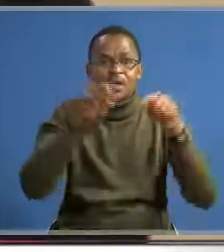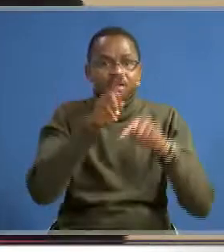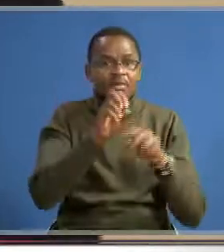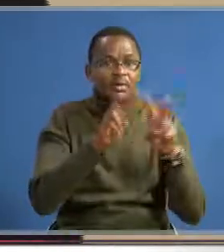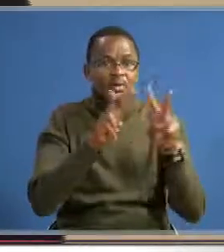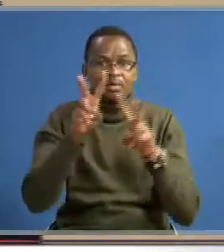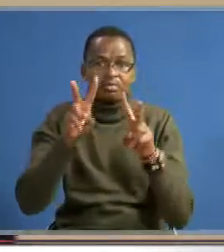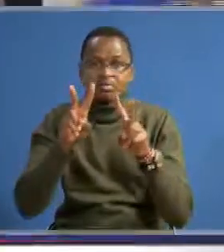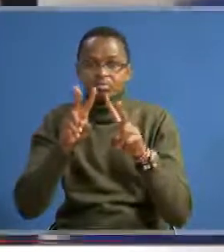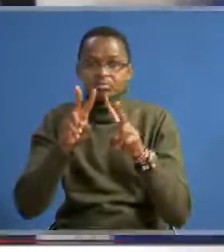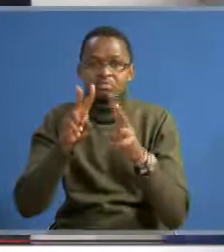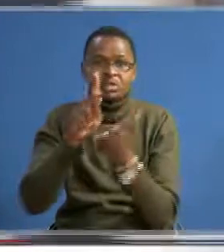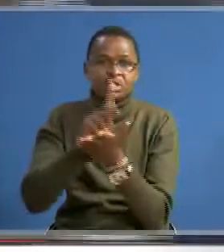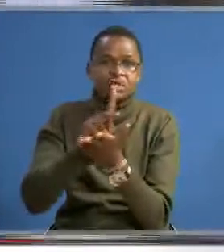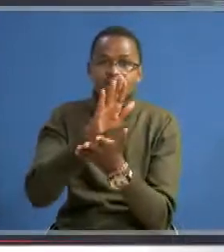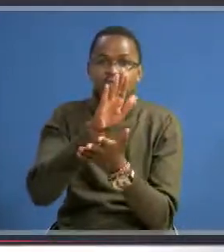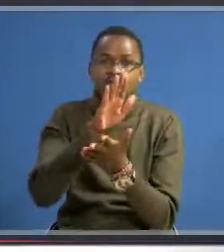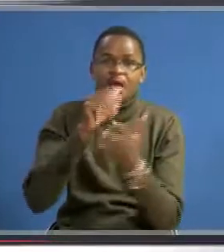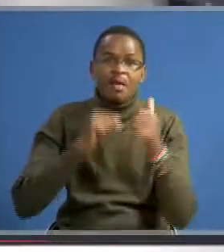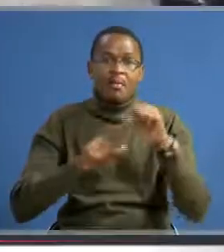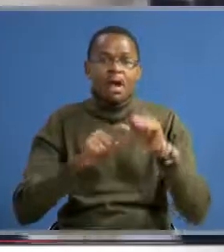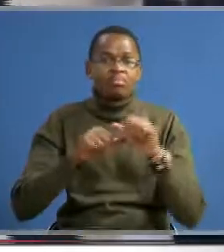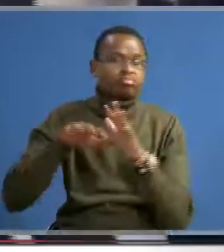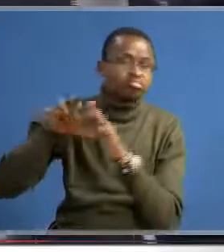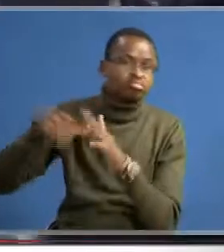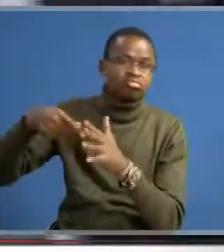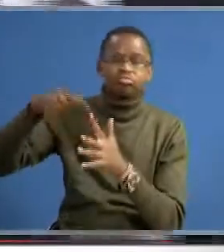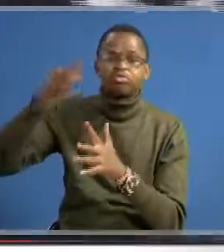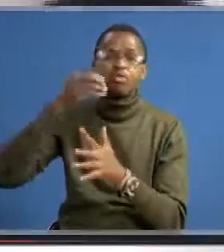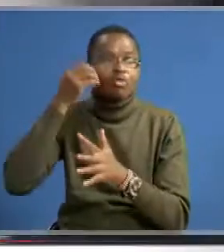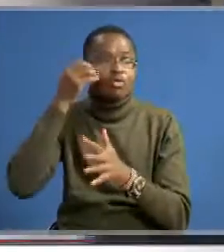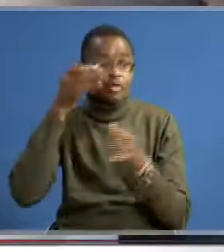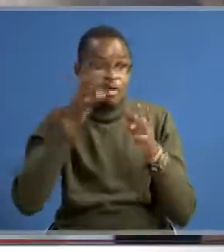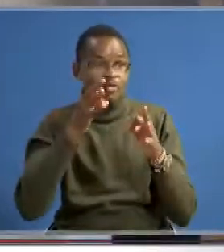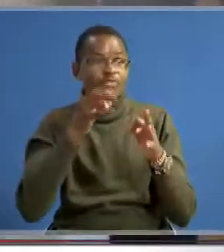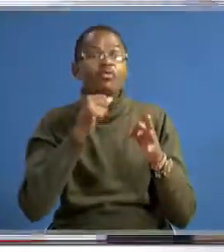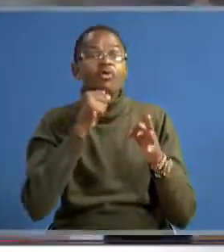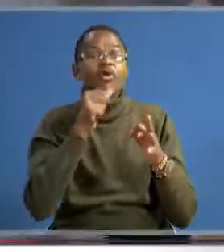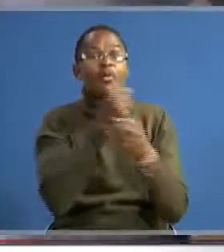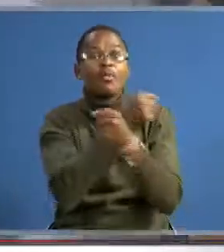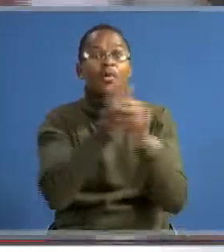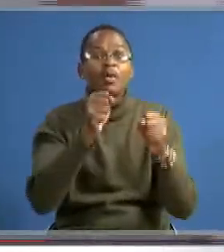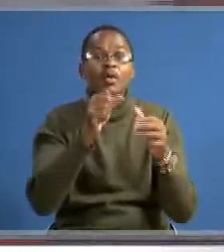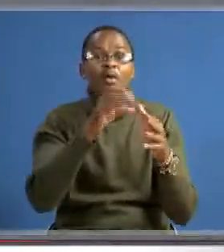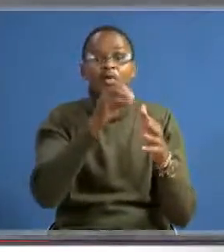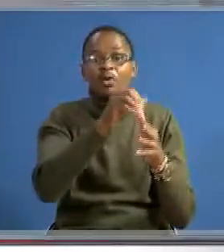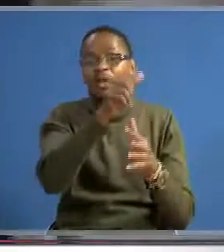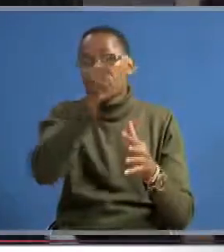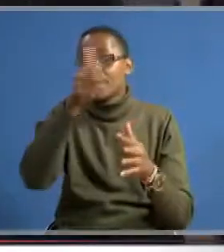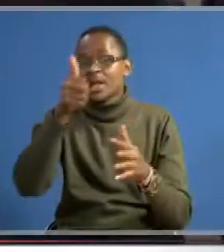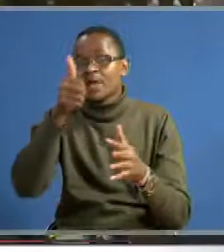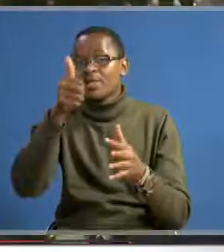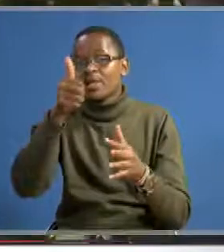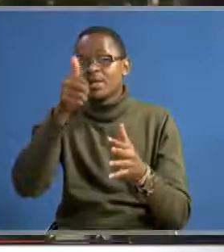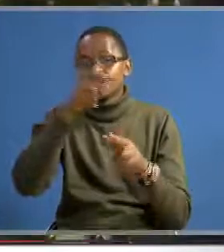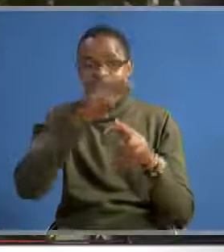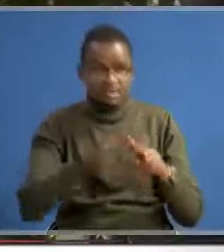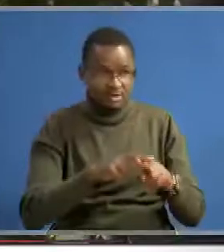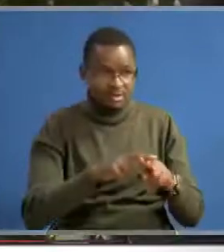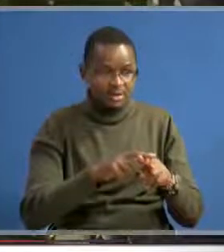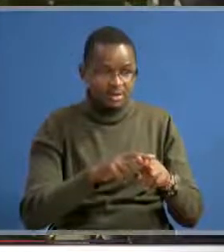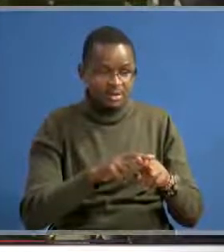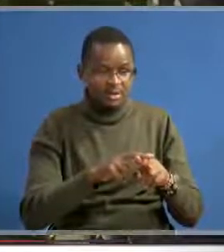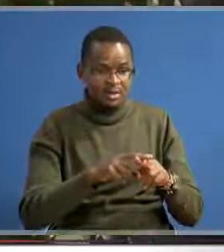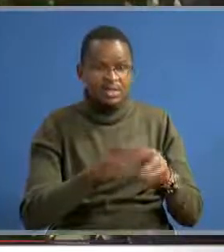2022, they'll pack their bags and retire if they'll not vie for presidency or any other post. Let's start